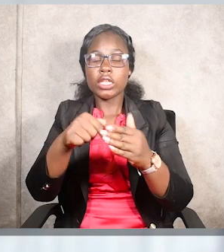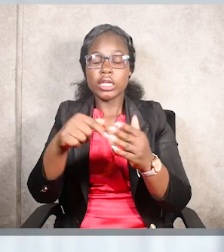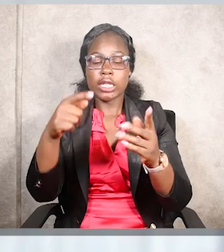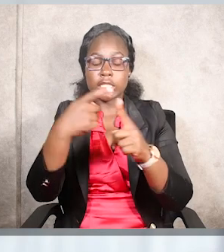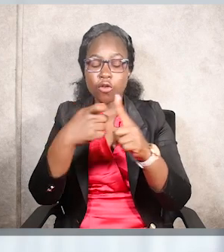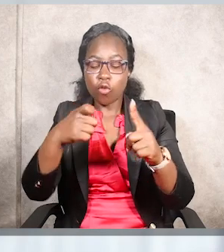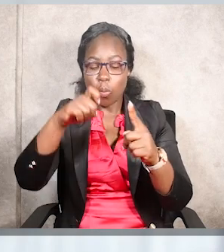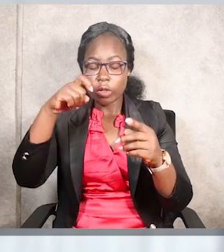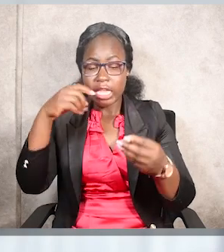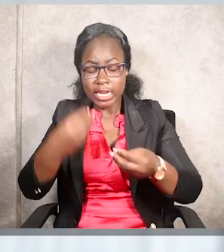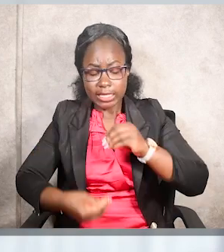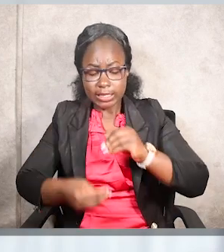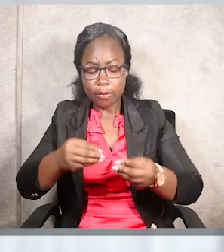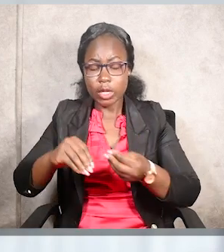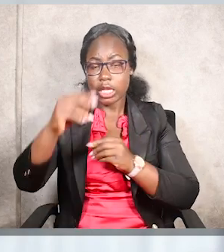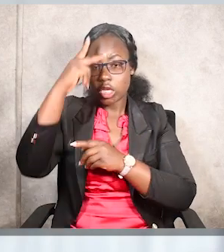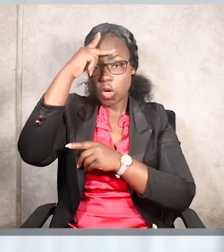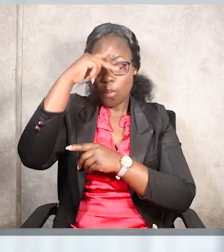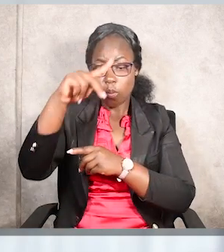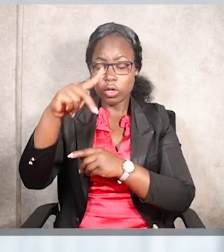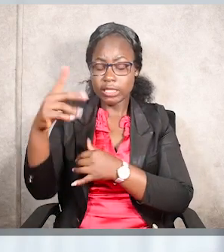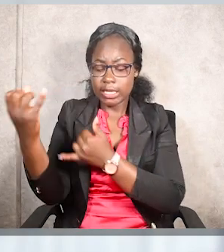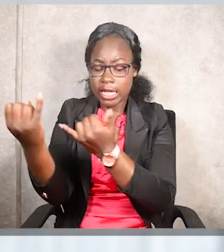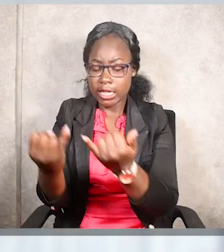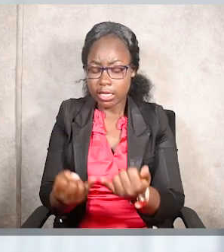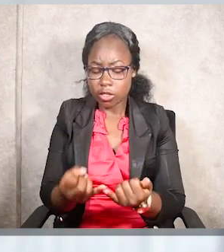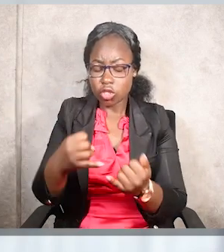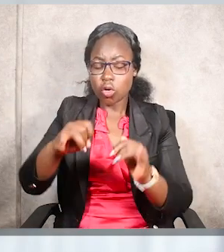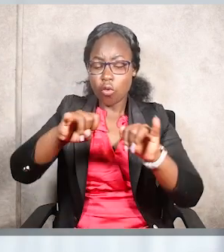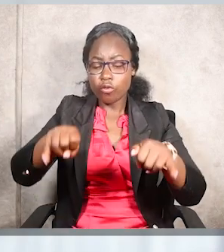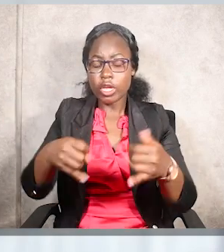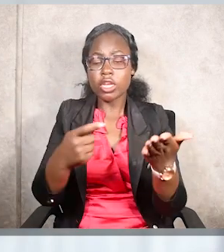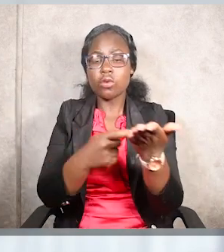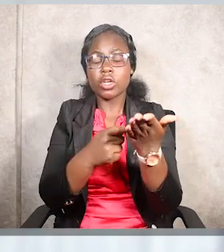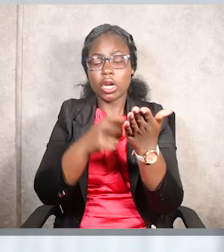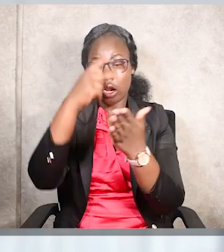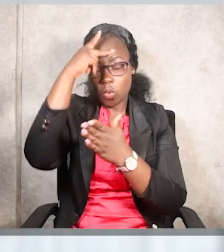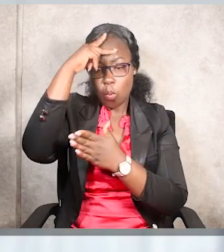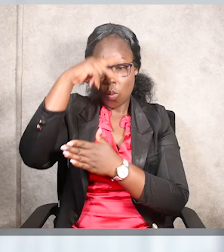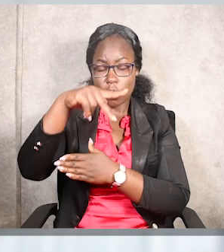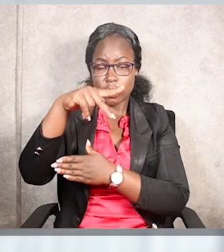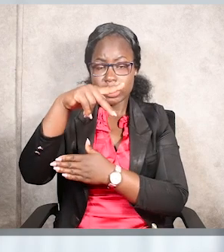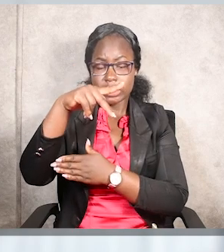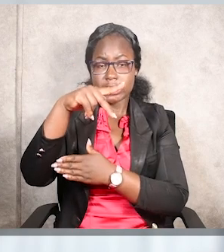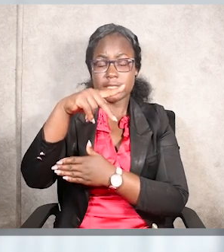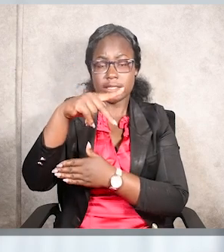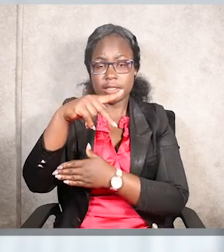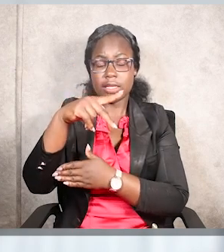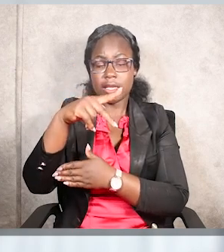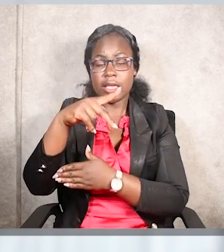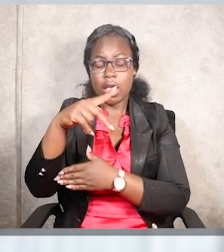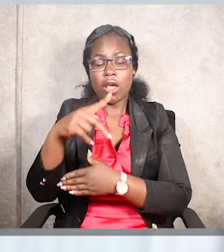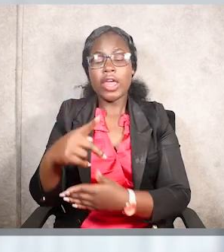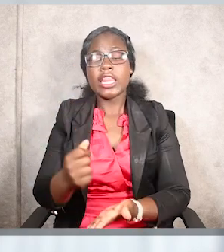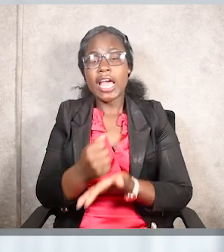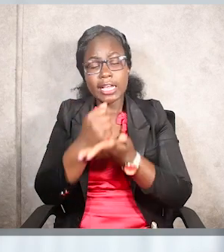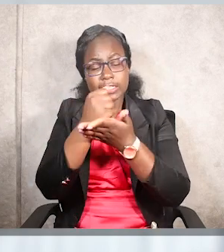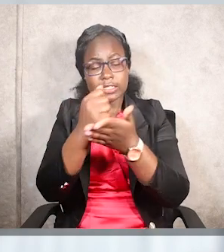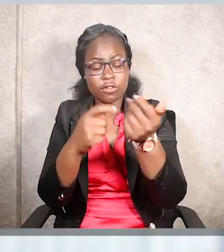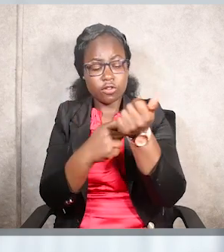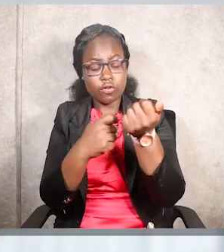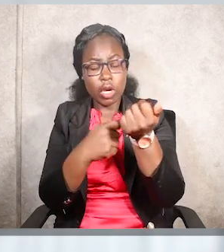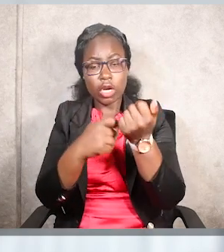the disability policy, the introduction of new technologies policy, the assistive